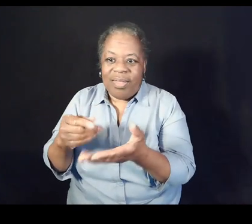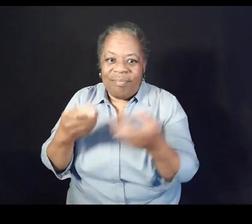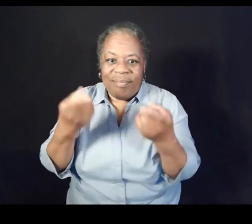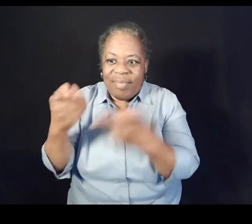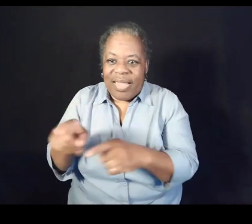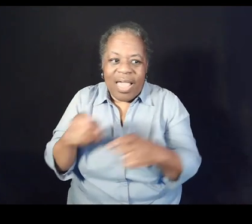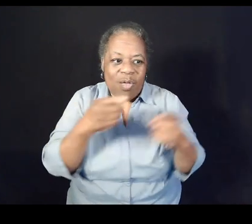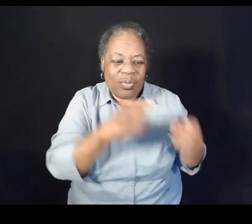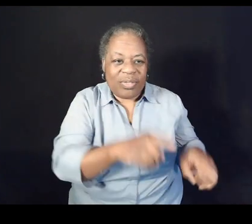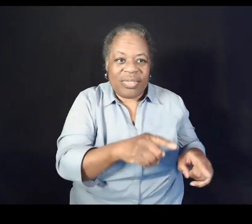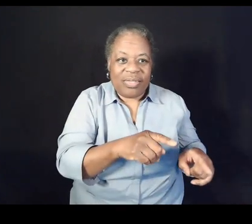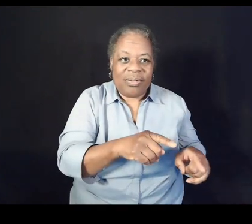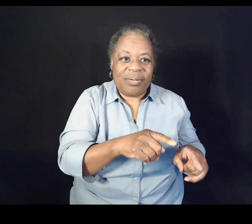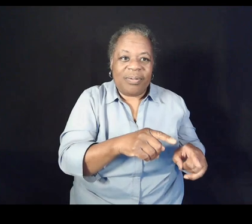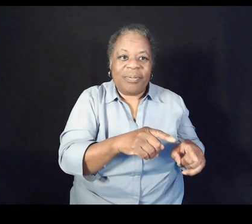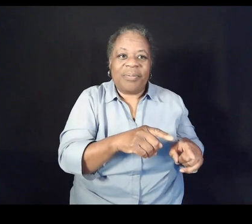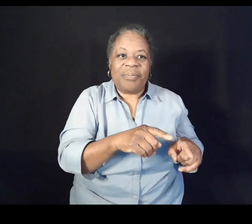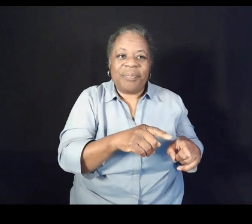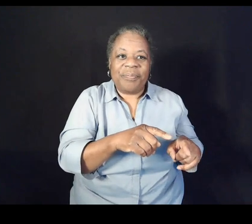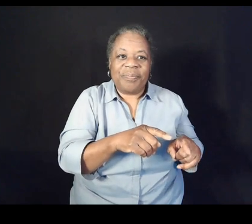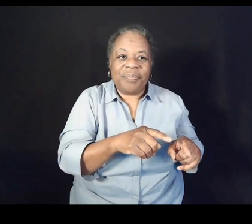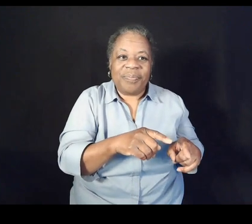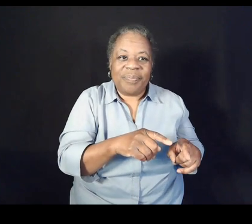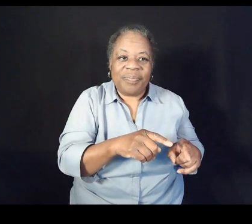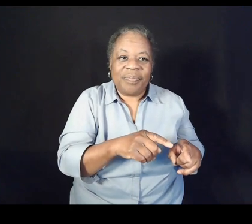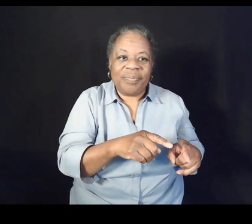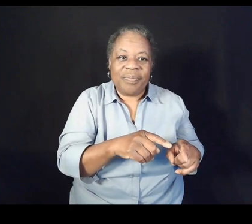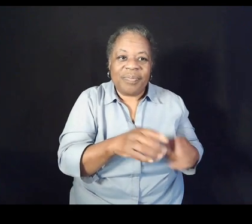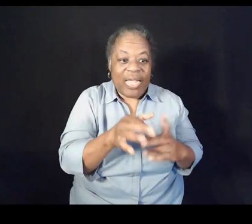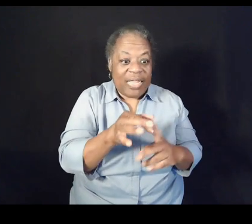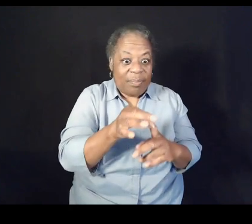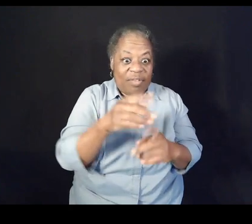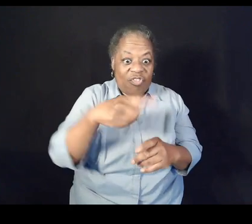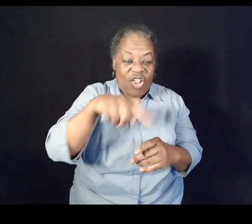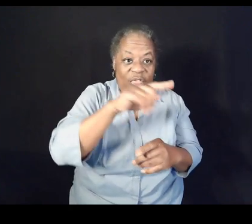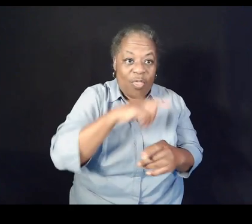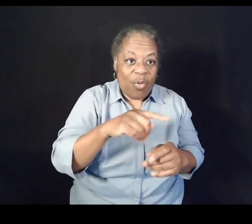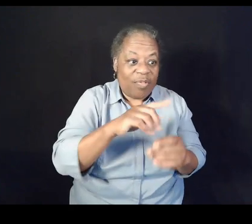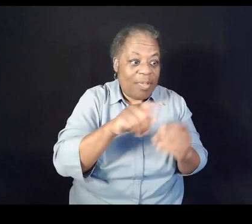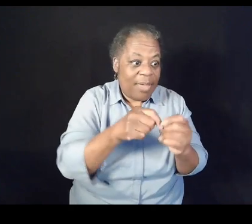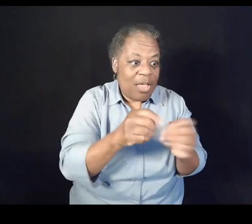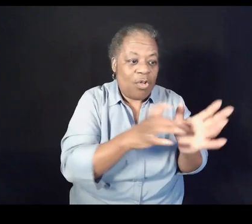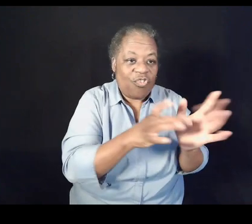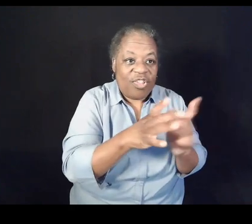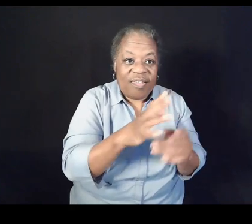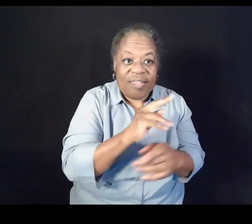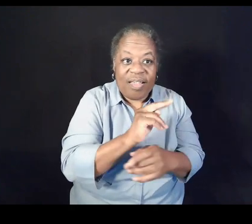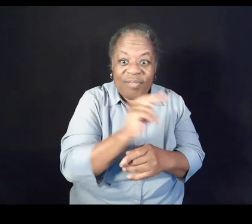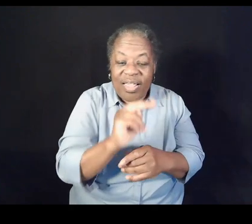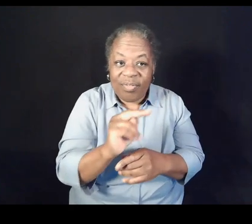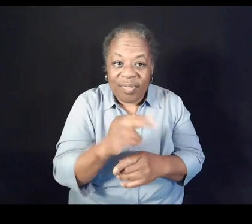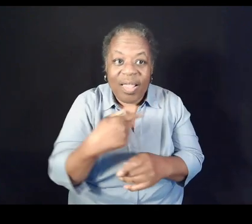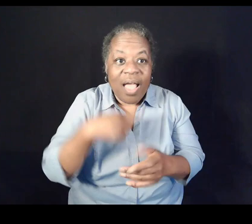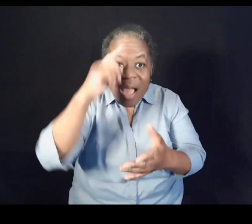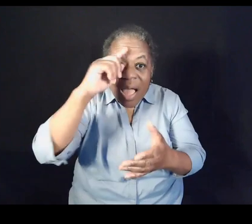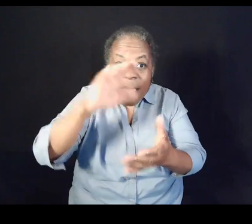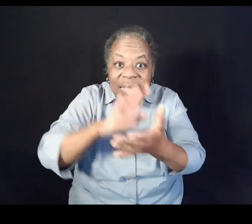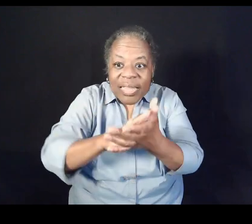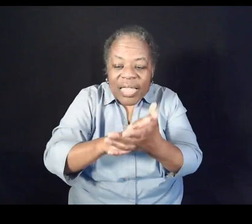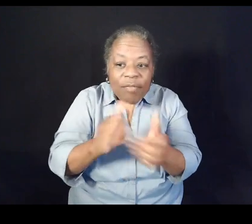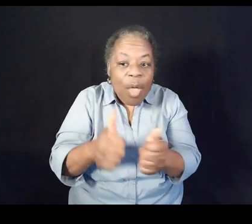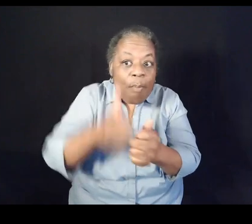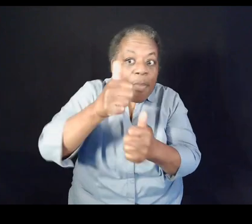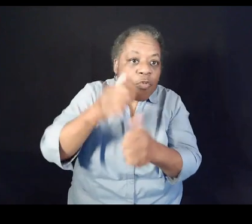and even supernatural events, especially those concerning Jesus of Nazareth, I believe the most reasonable